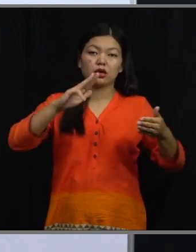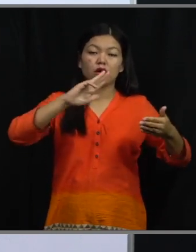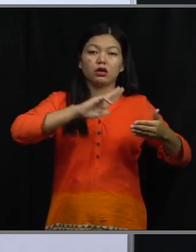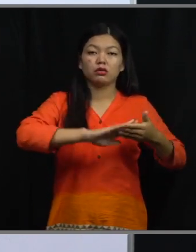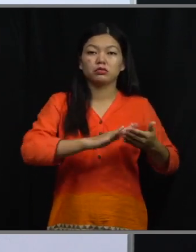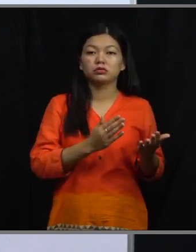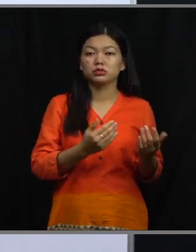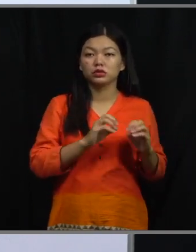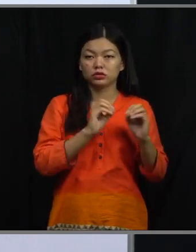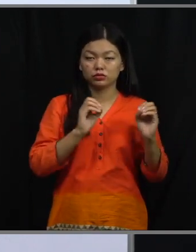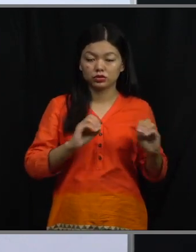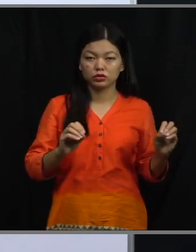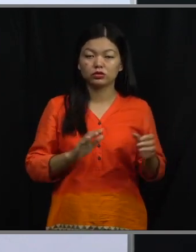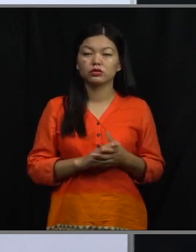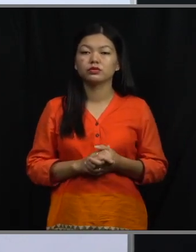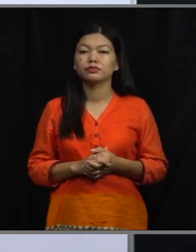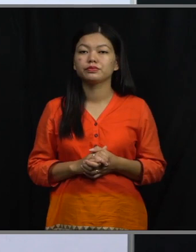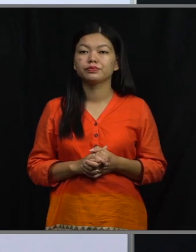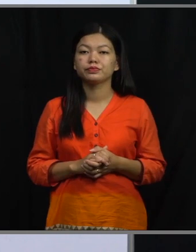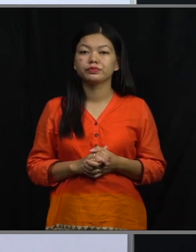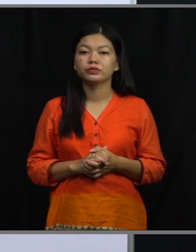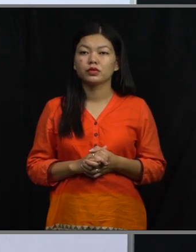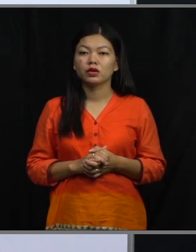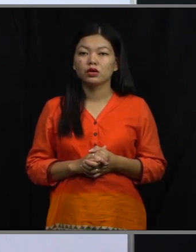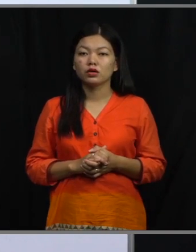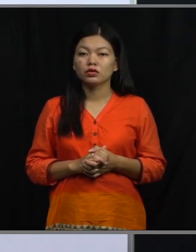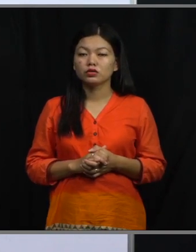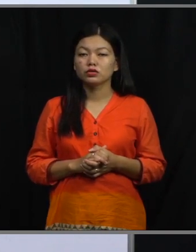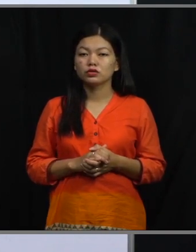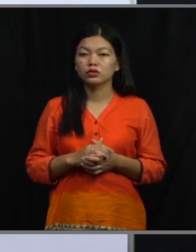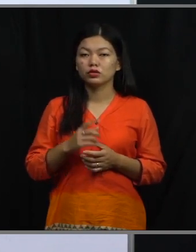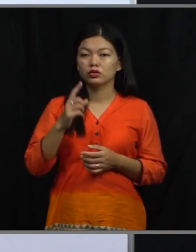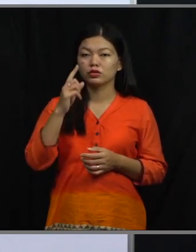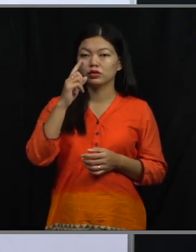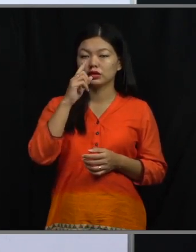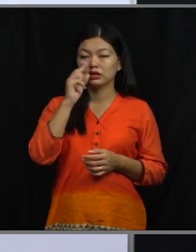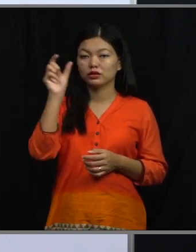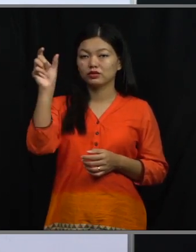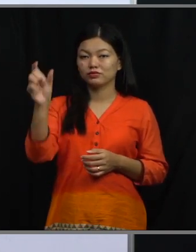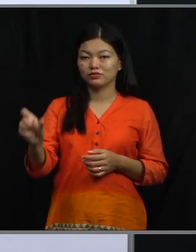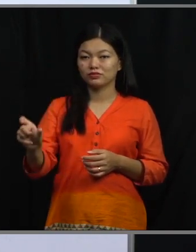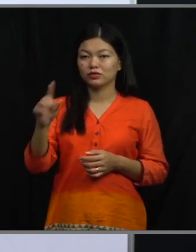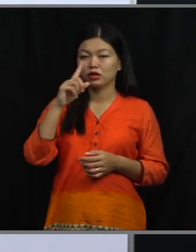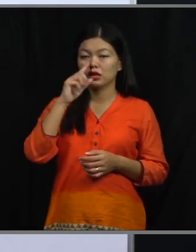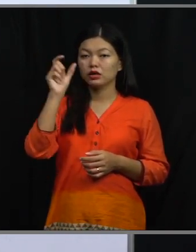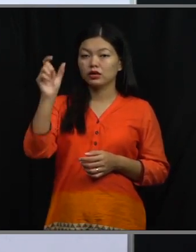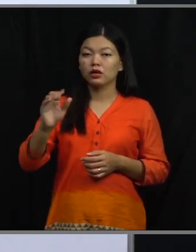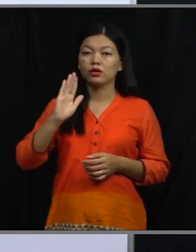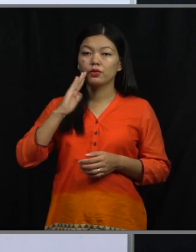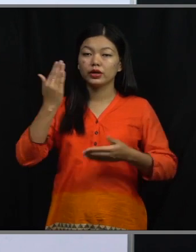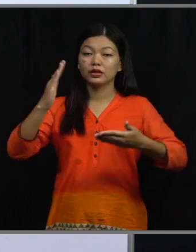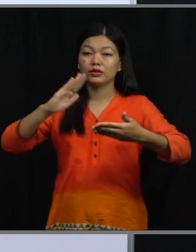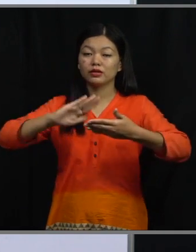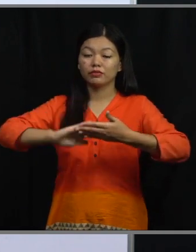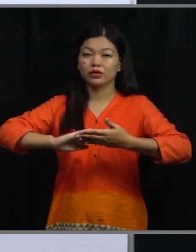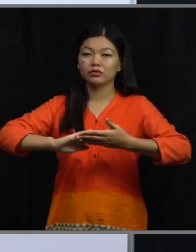exogamy is also practiced among them. Now, the bride comes, as a stranger to the society, but in the